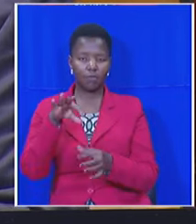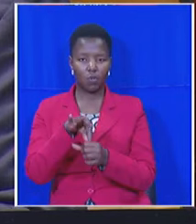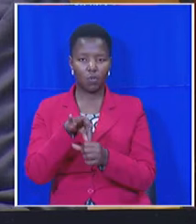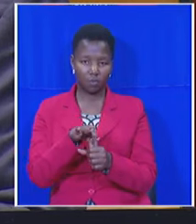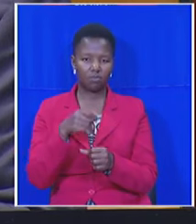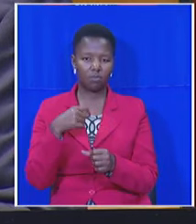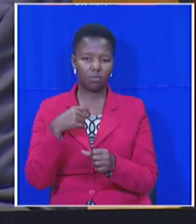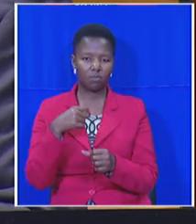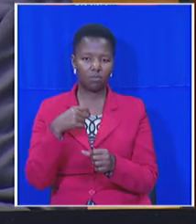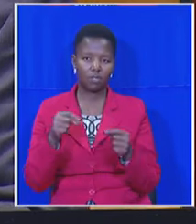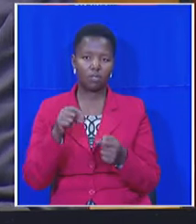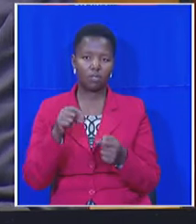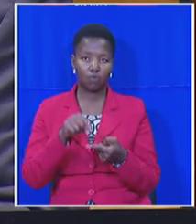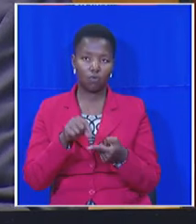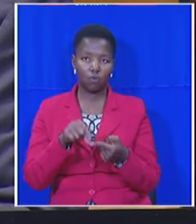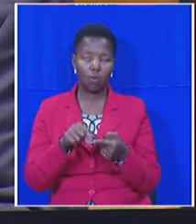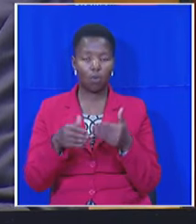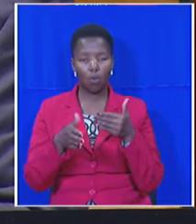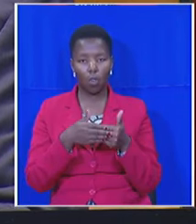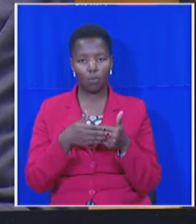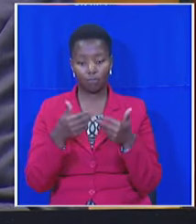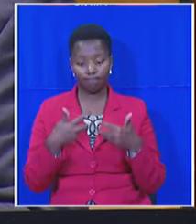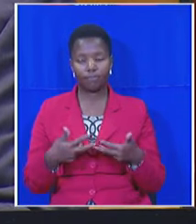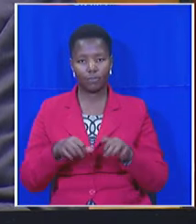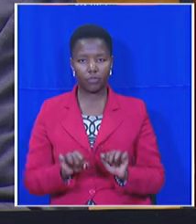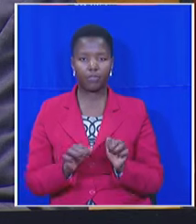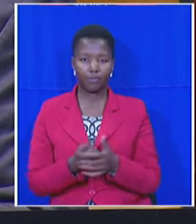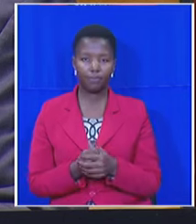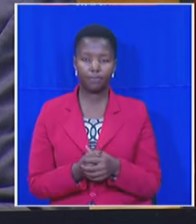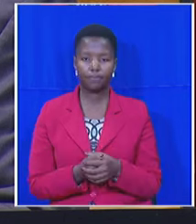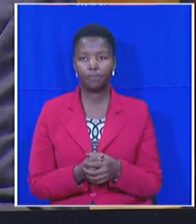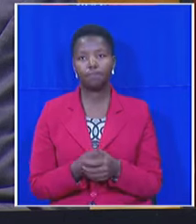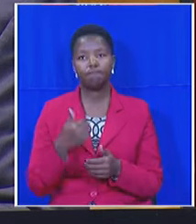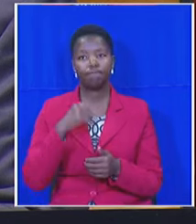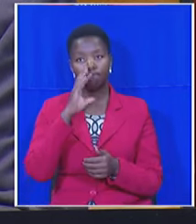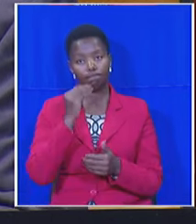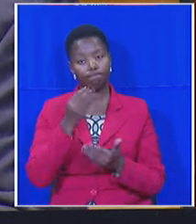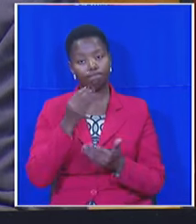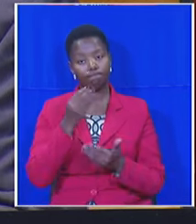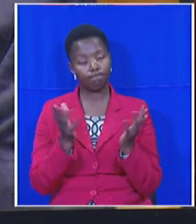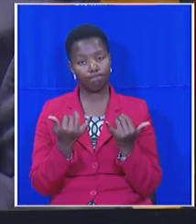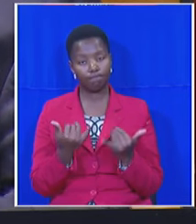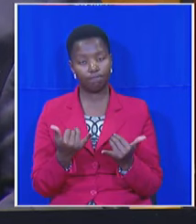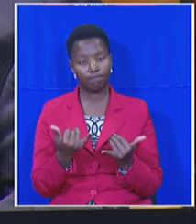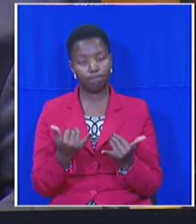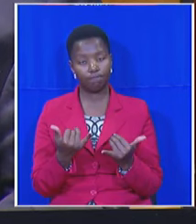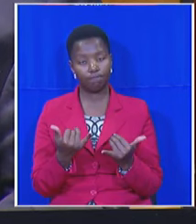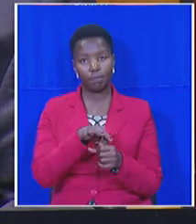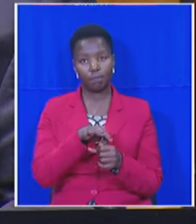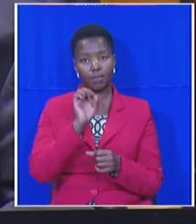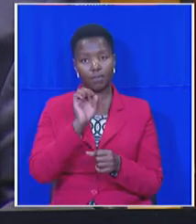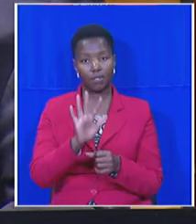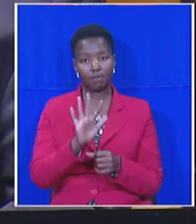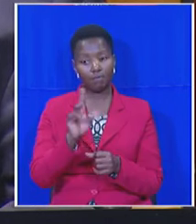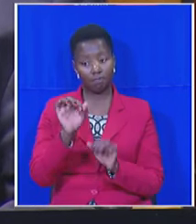when the voting session is closed by the chair. The question before the House is that vote number 5